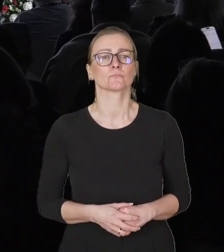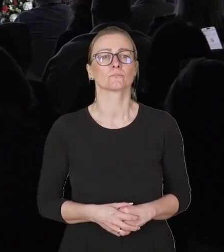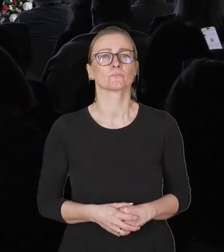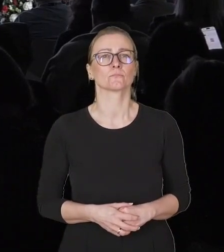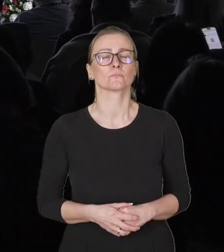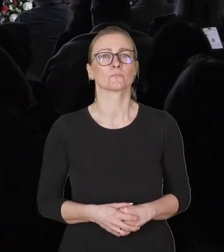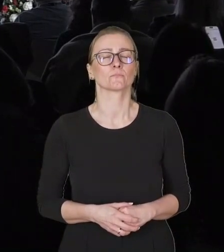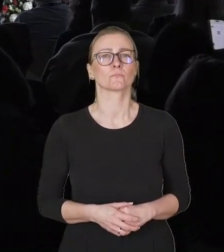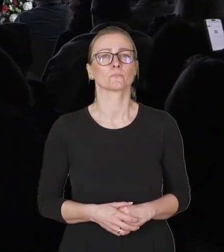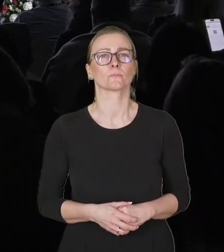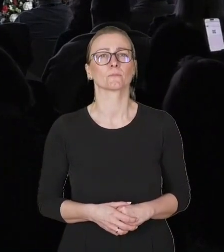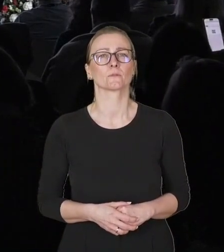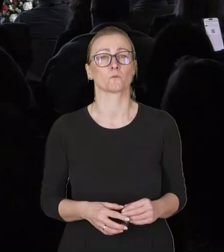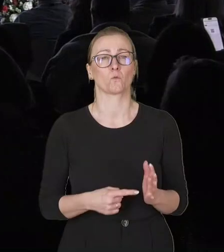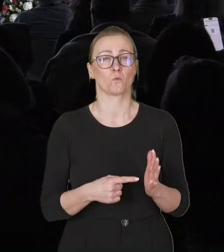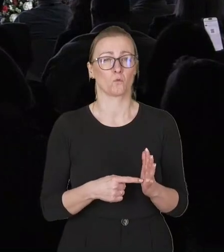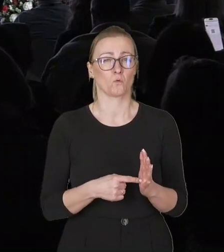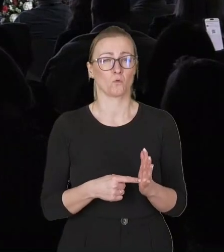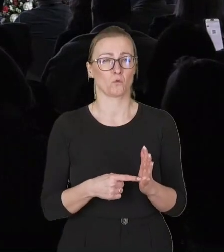to start with Adam, with you.